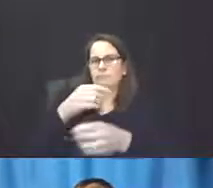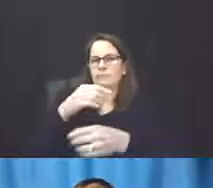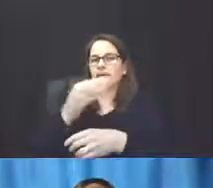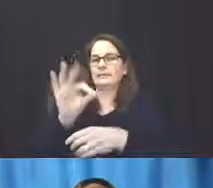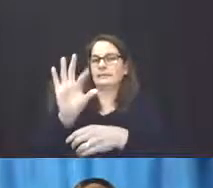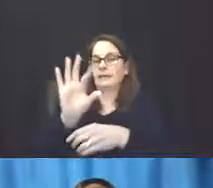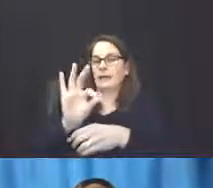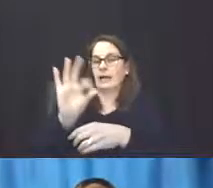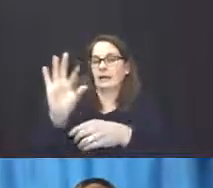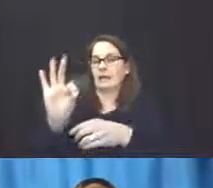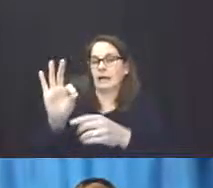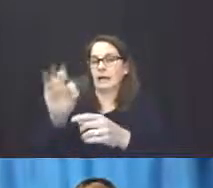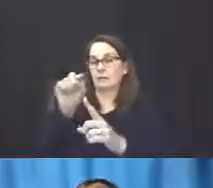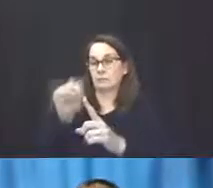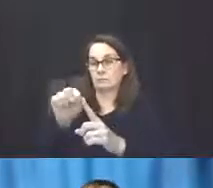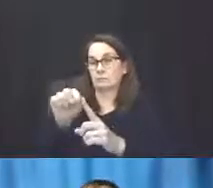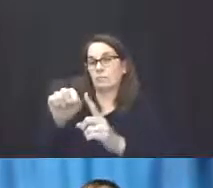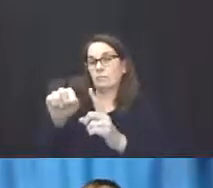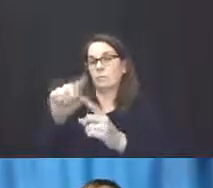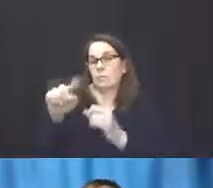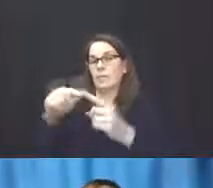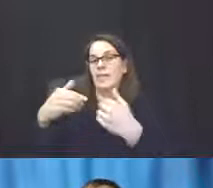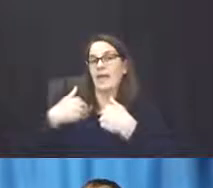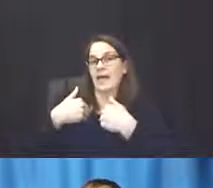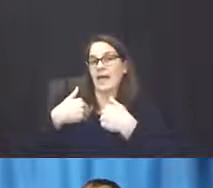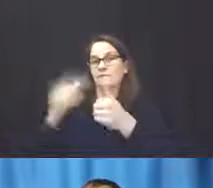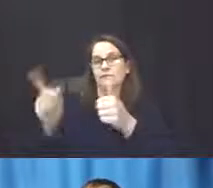of this part of the timeline. And in 99,